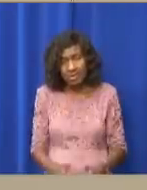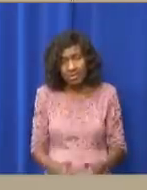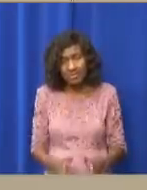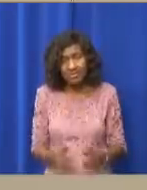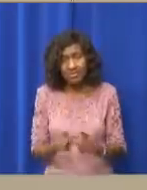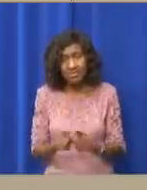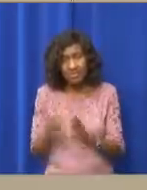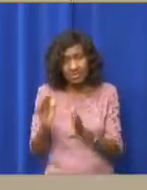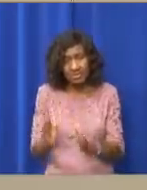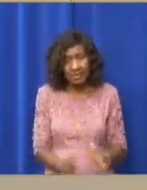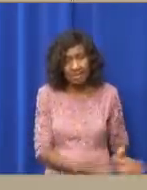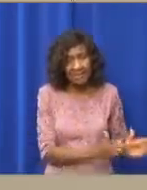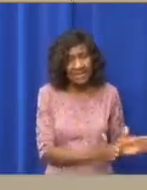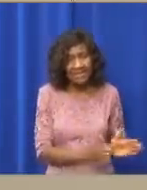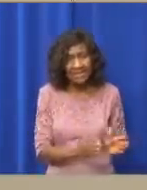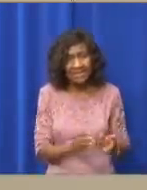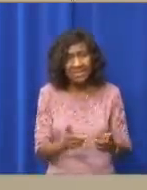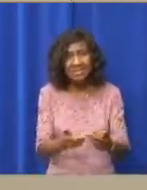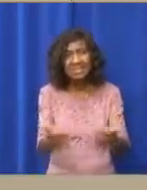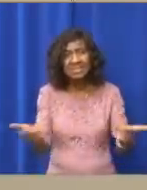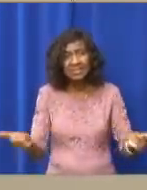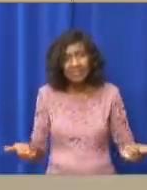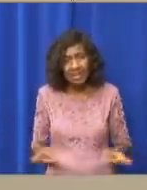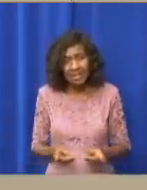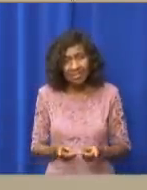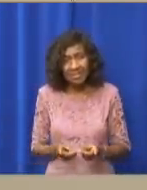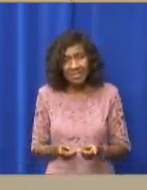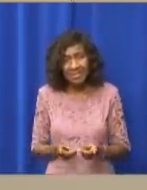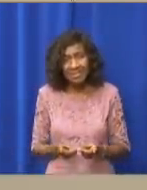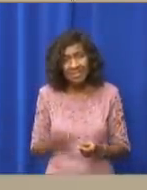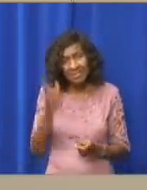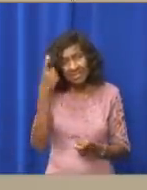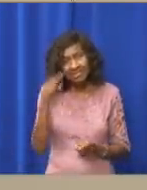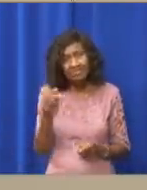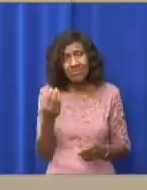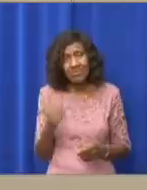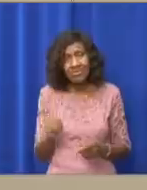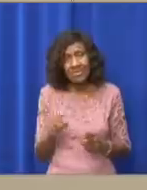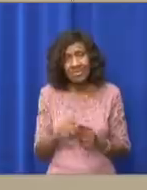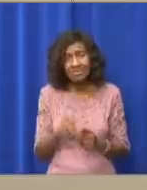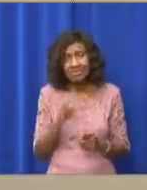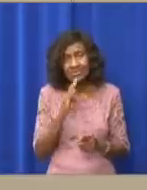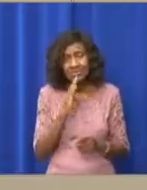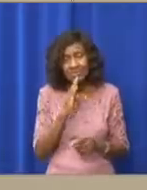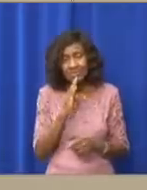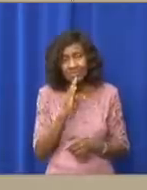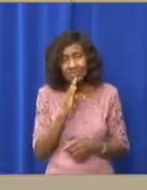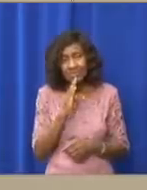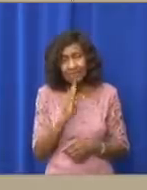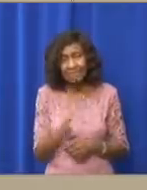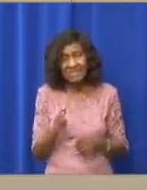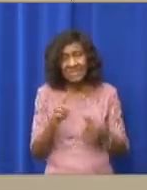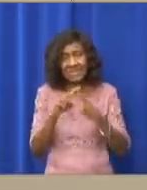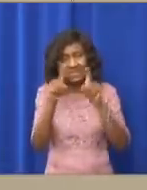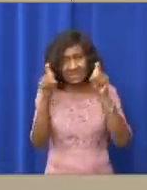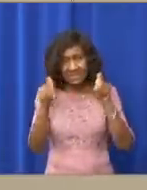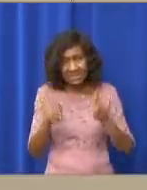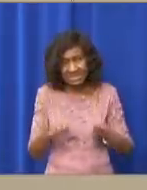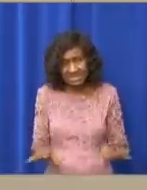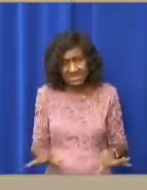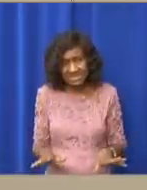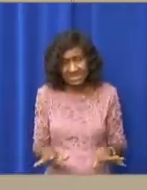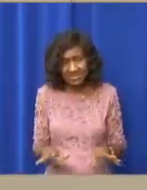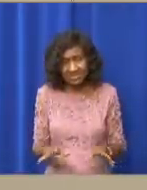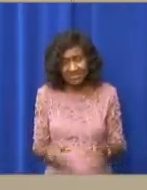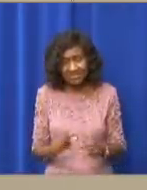planning department in the prescribed format to allow for scheduling of the necessary tests or